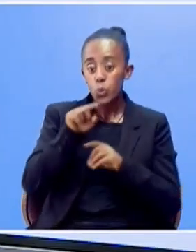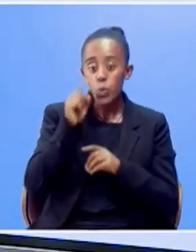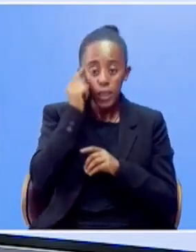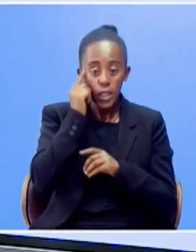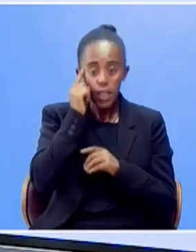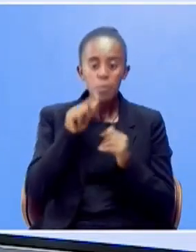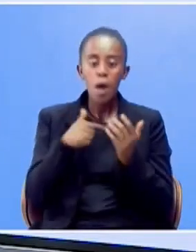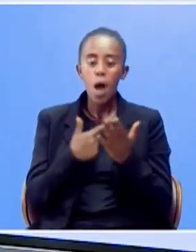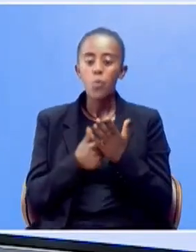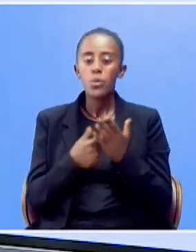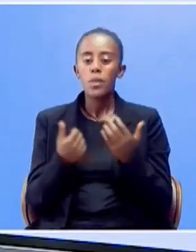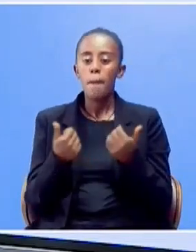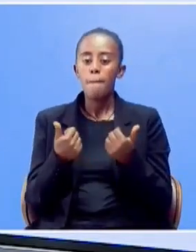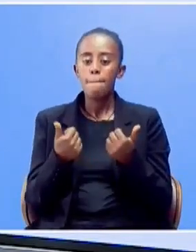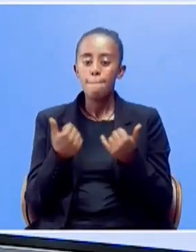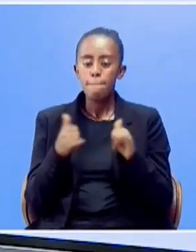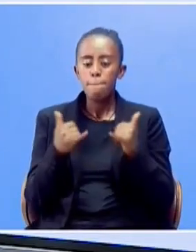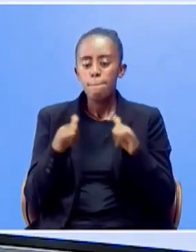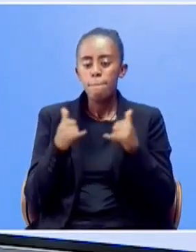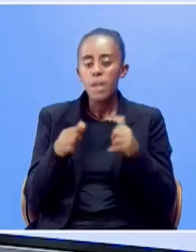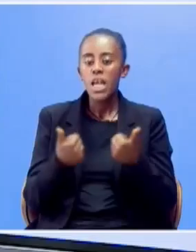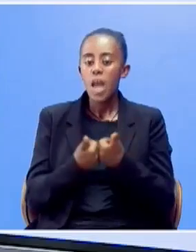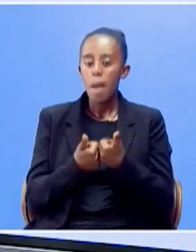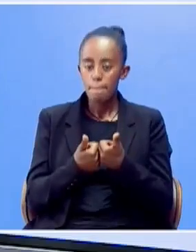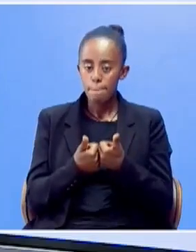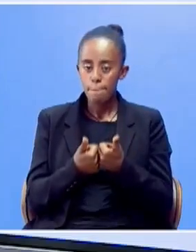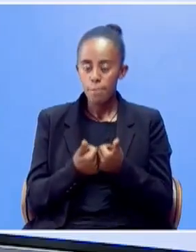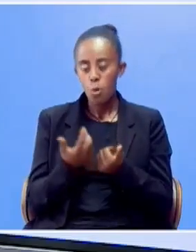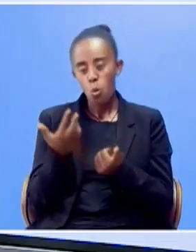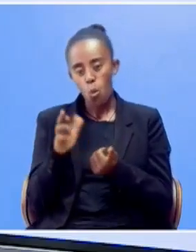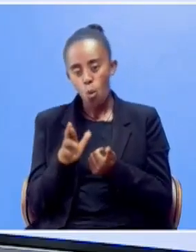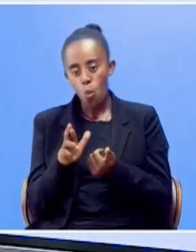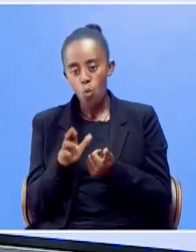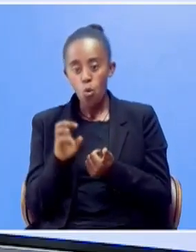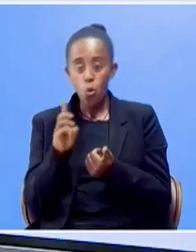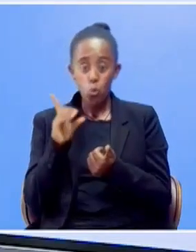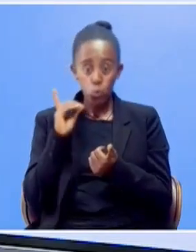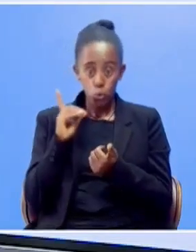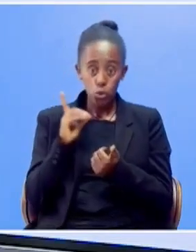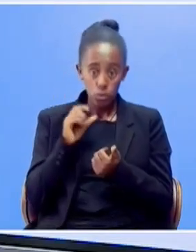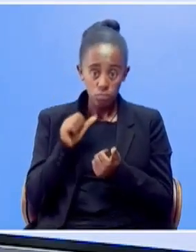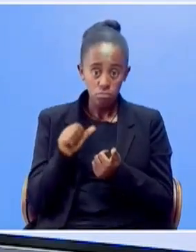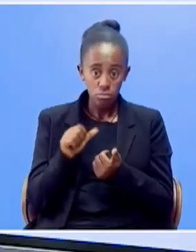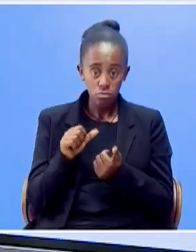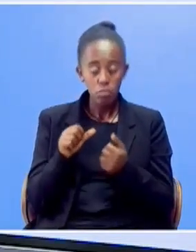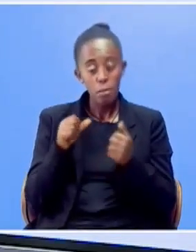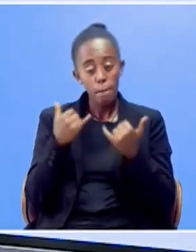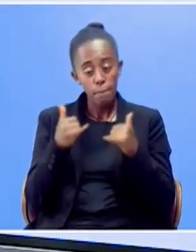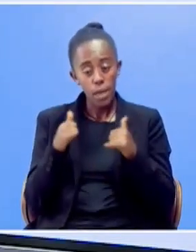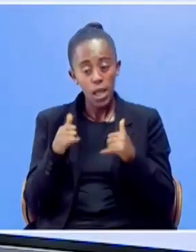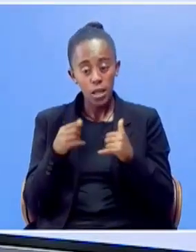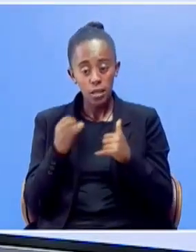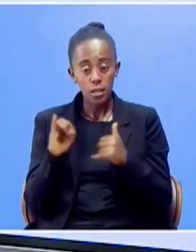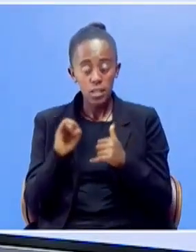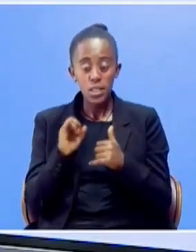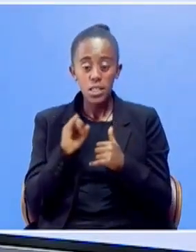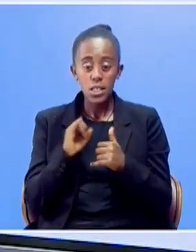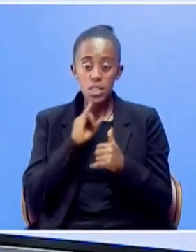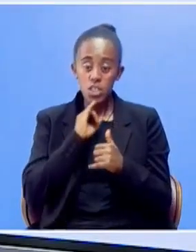games? Yeah? Or you can say, wouldn't you say playing video games is